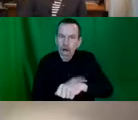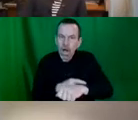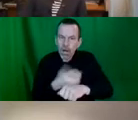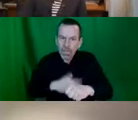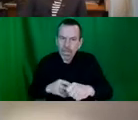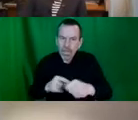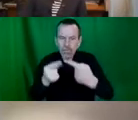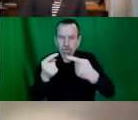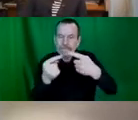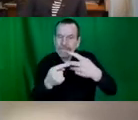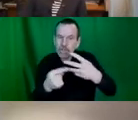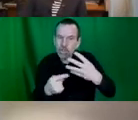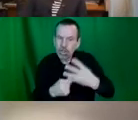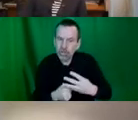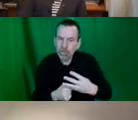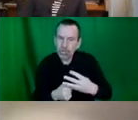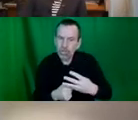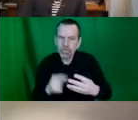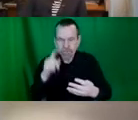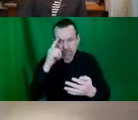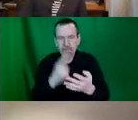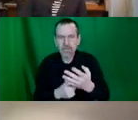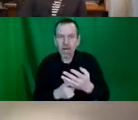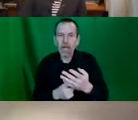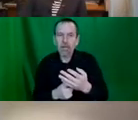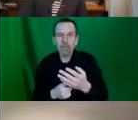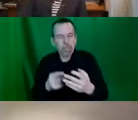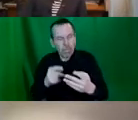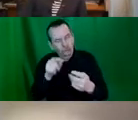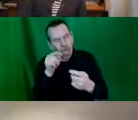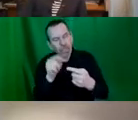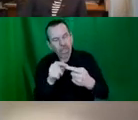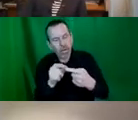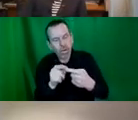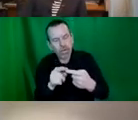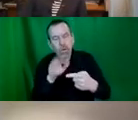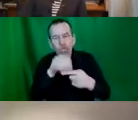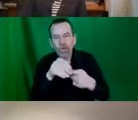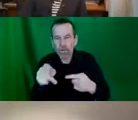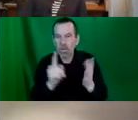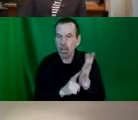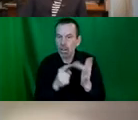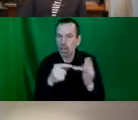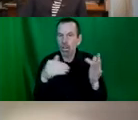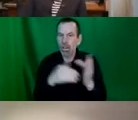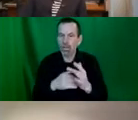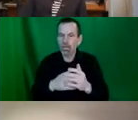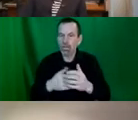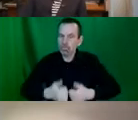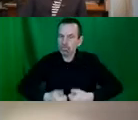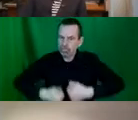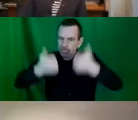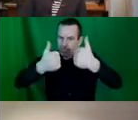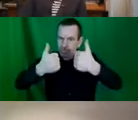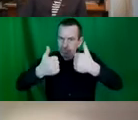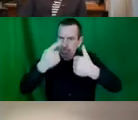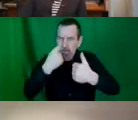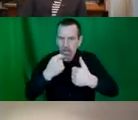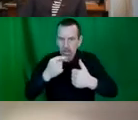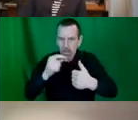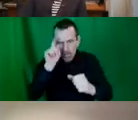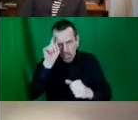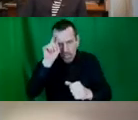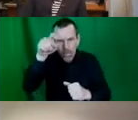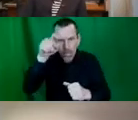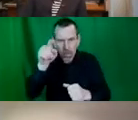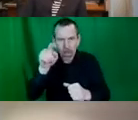accordingly. I also really admired the way that Liz organized the solubility testing. It was a brilliantly laid out way of doing it, and it's a method